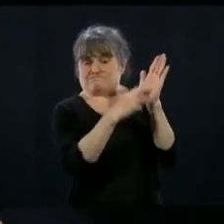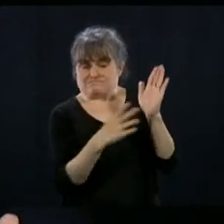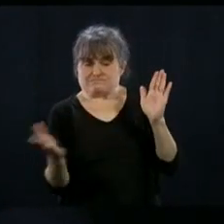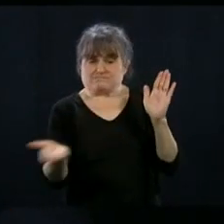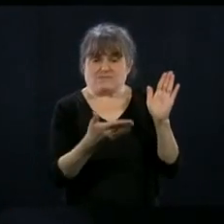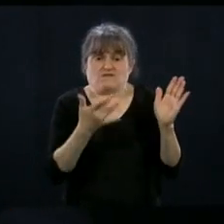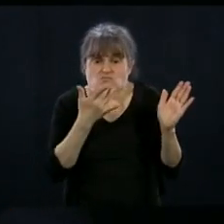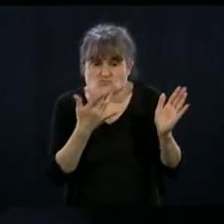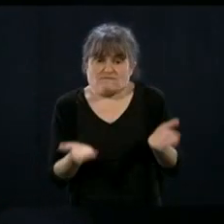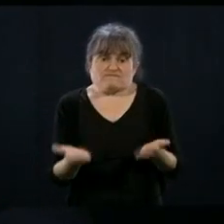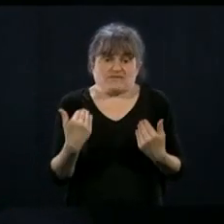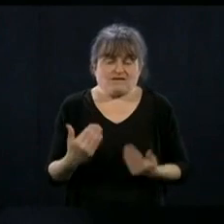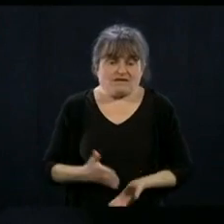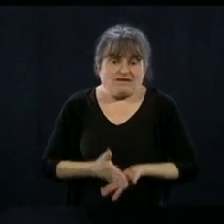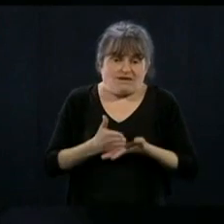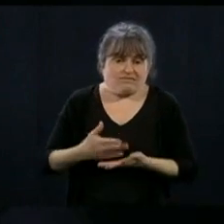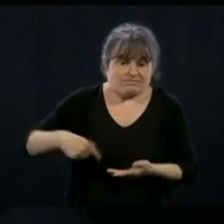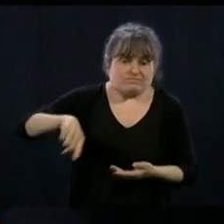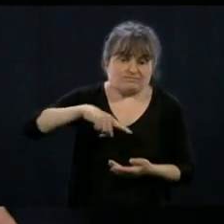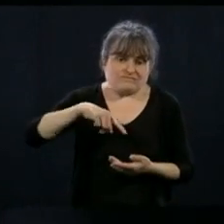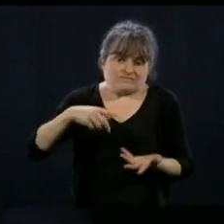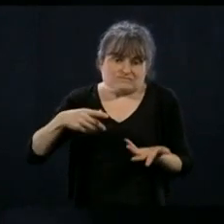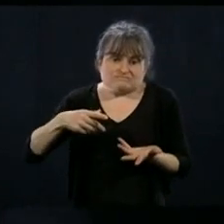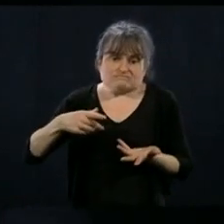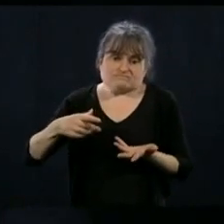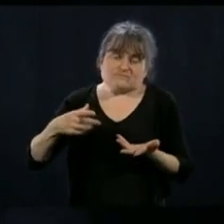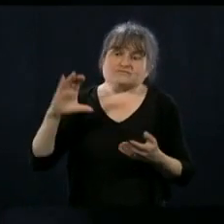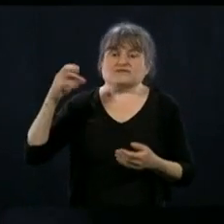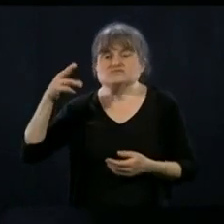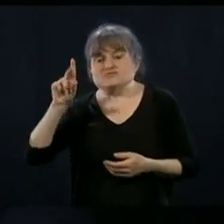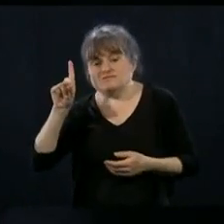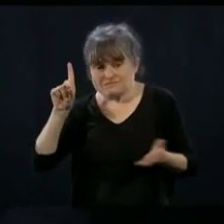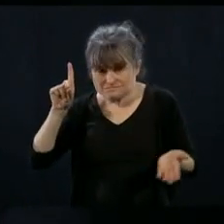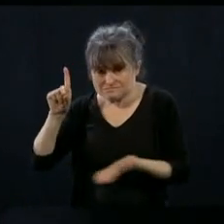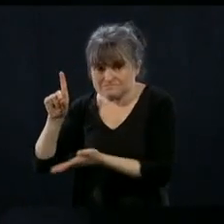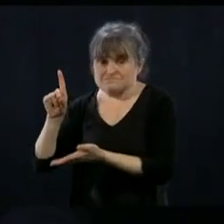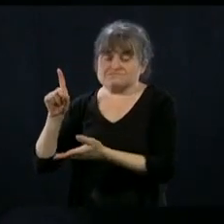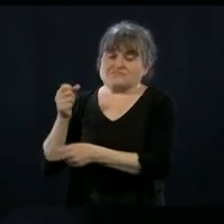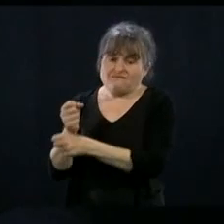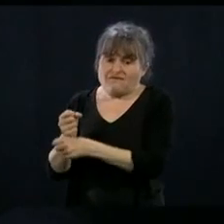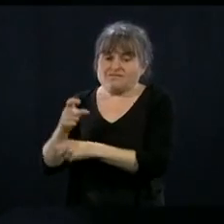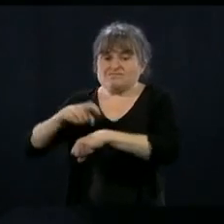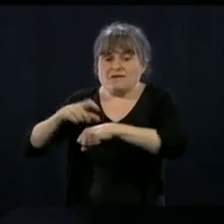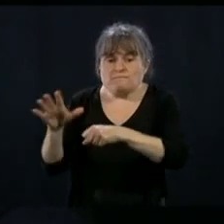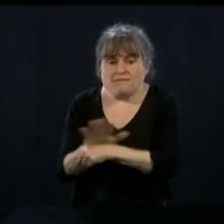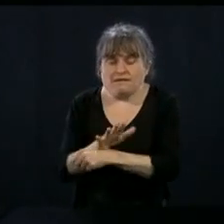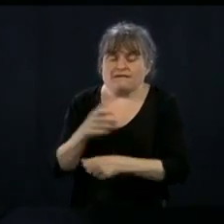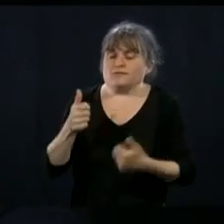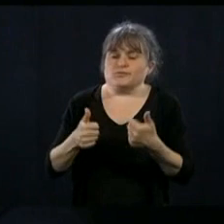go and register. All those who are ready to come and work in our CHSLDs, who are ready to come and work full-time,